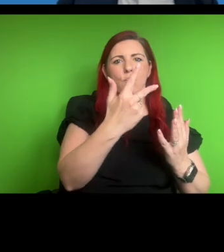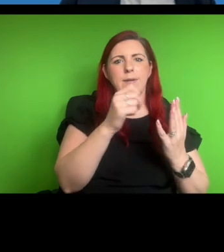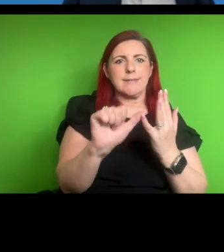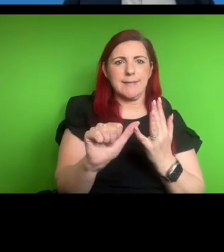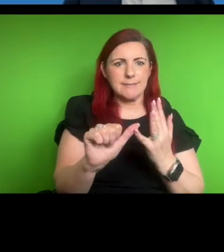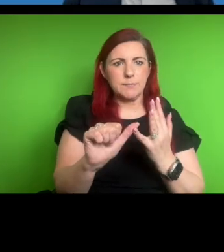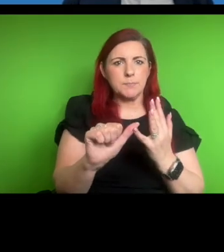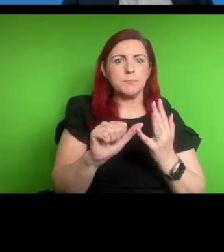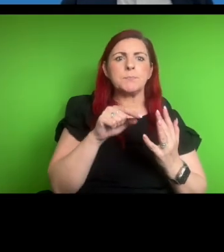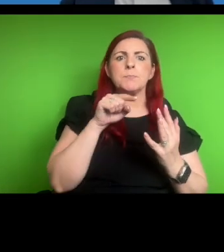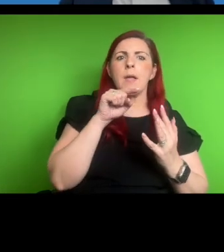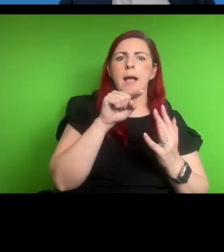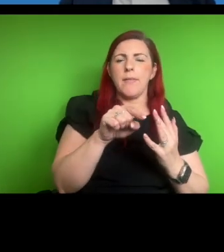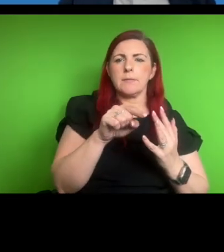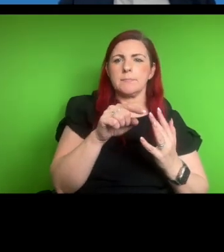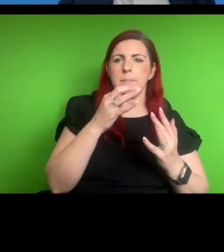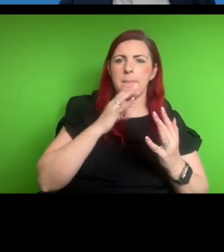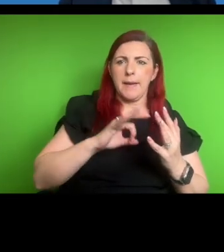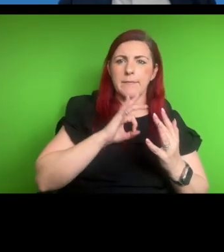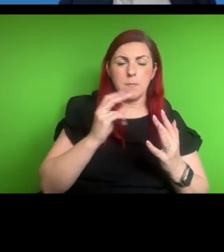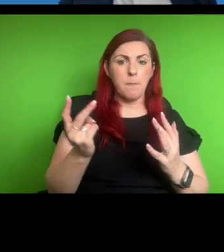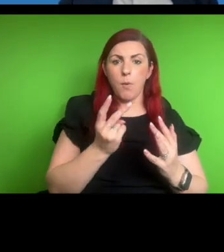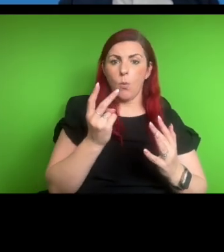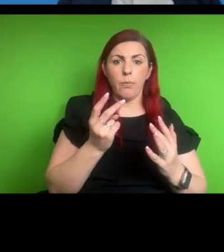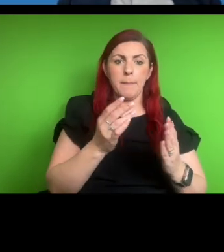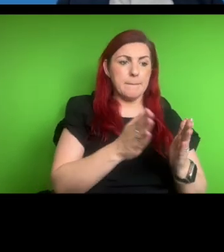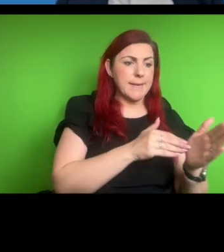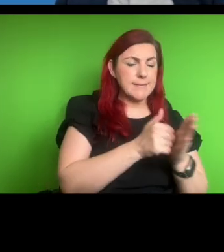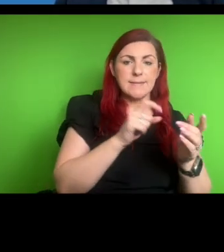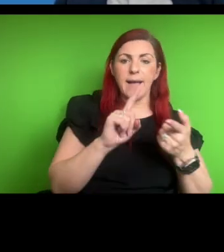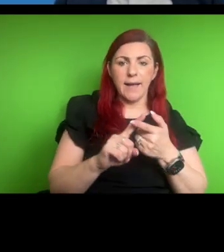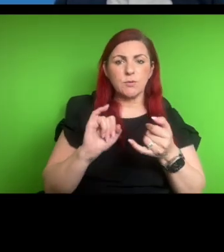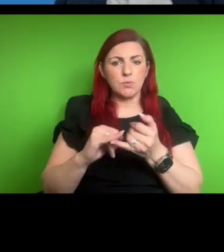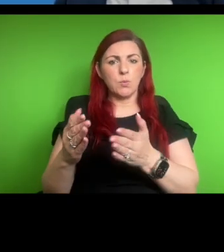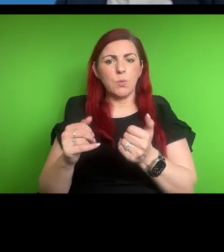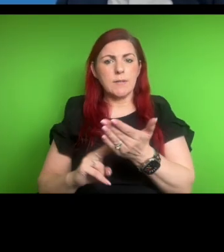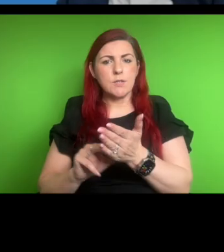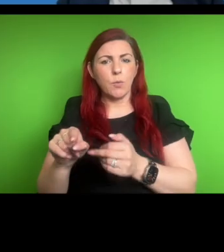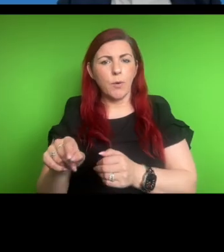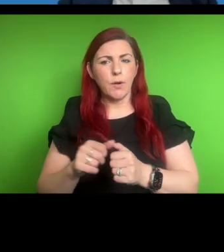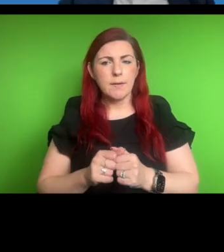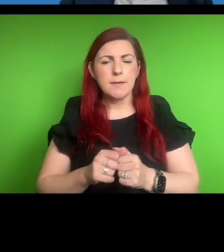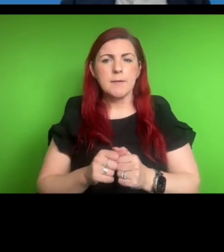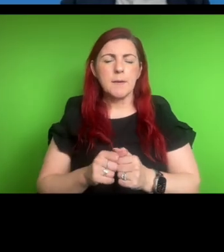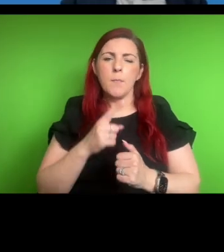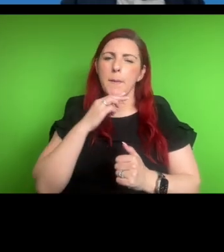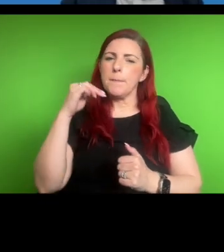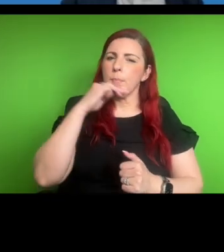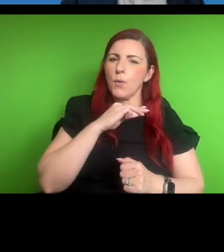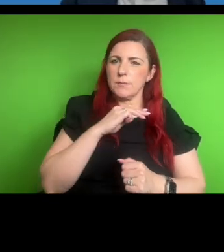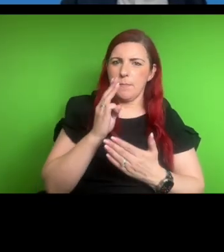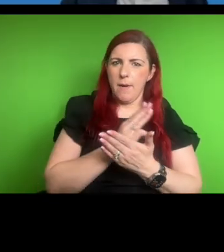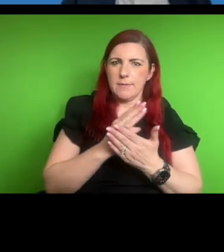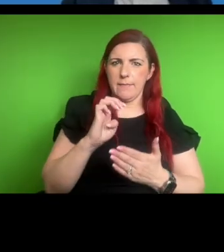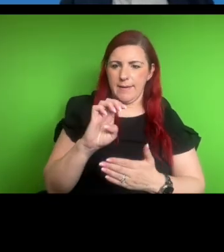businesses and consumers. But a key aspect of the European Accessibility Act and the Irish